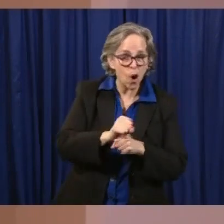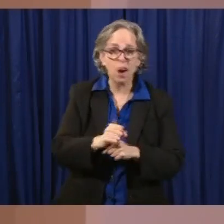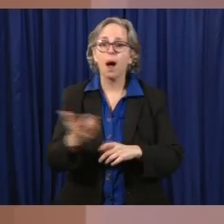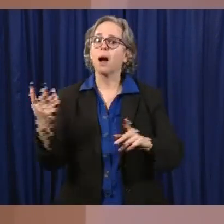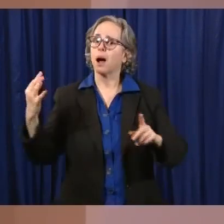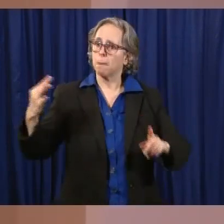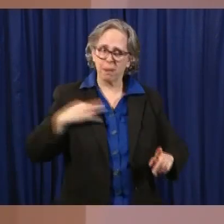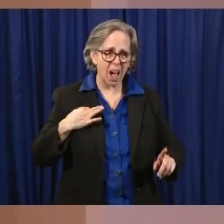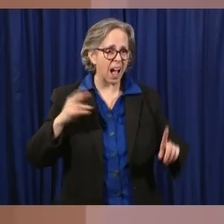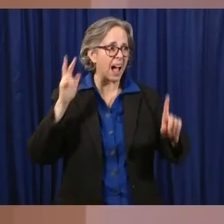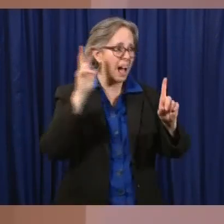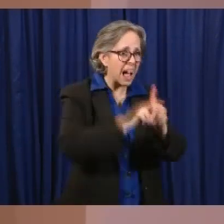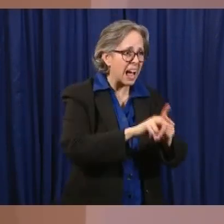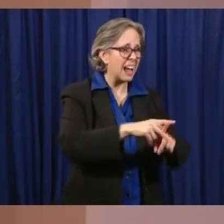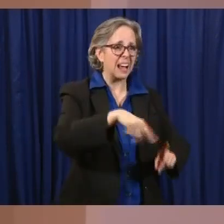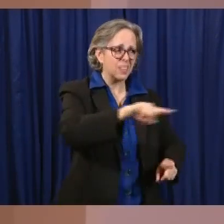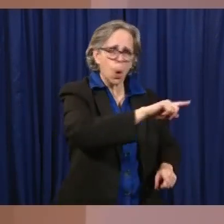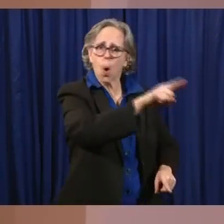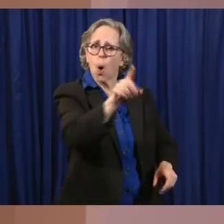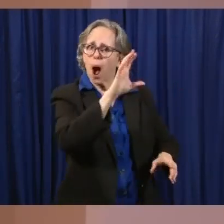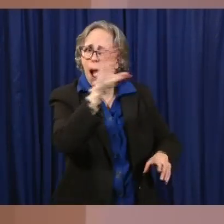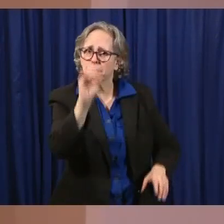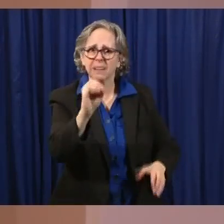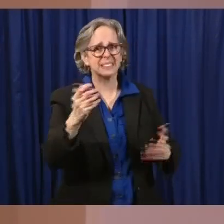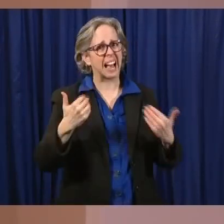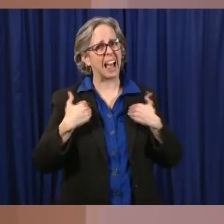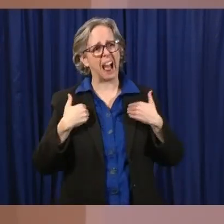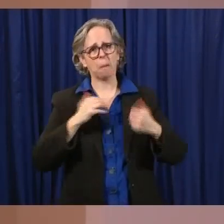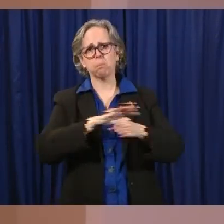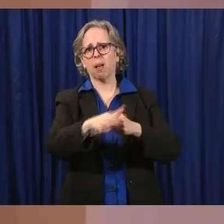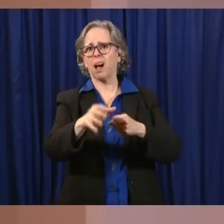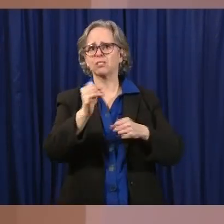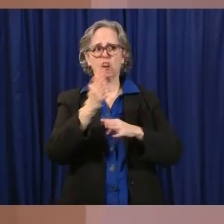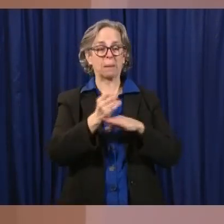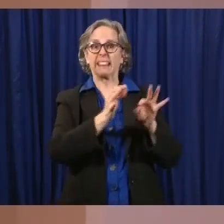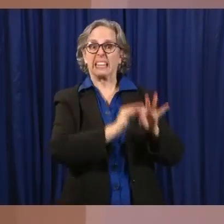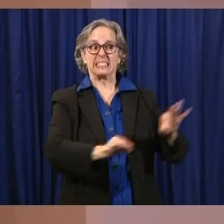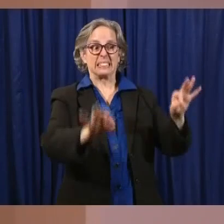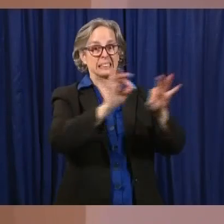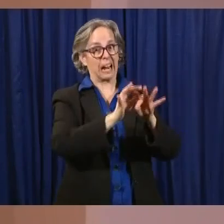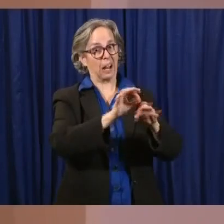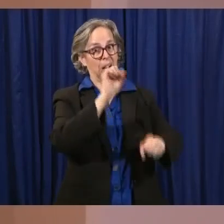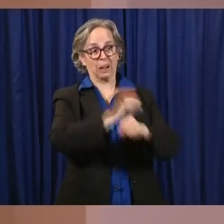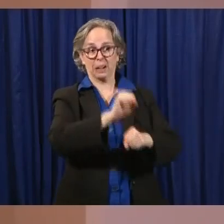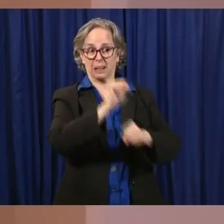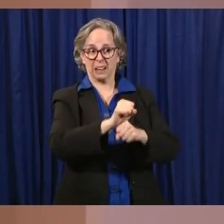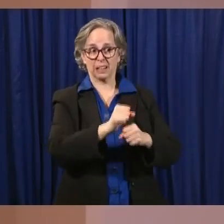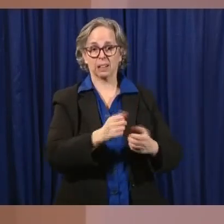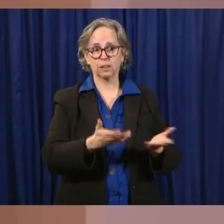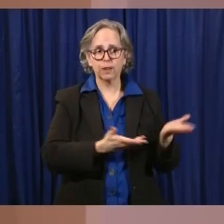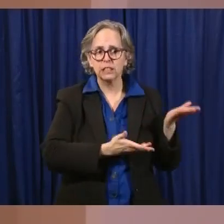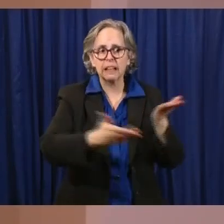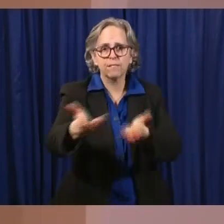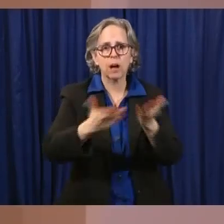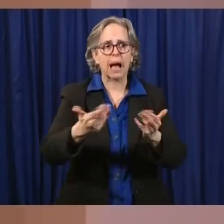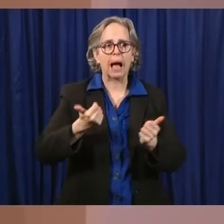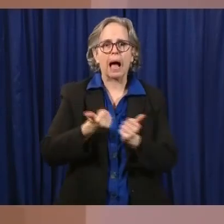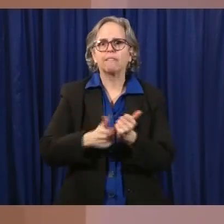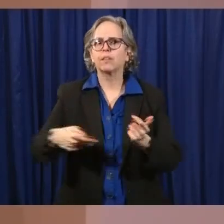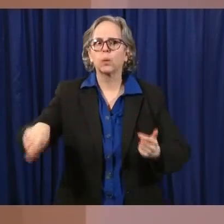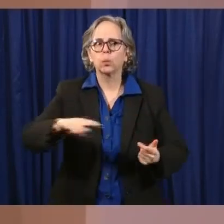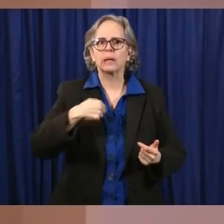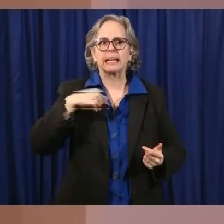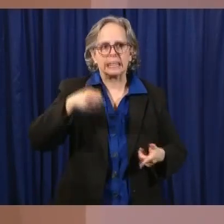companies, because those services are critical to being able to deliver all that we need and consume during this